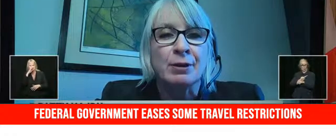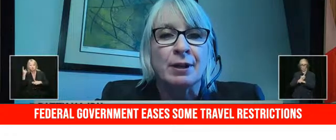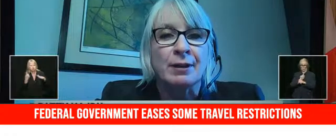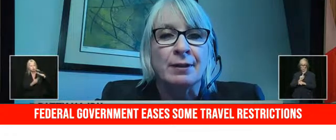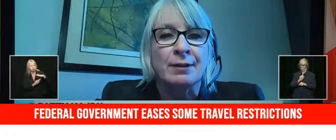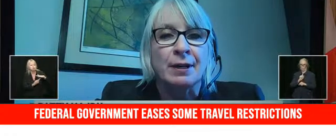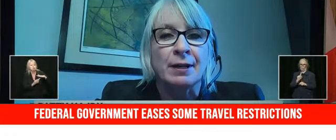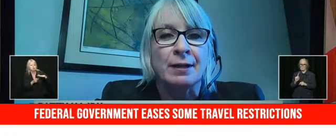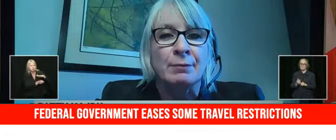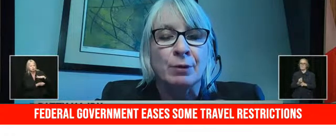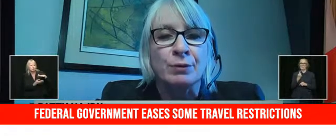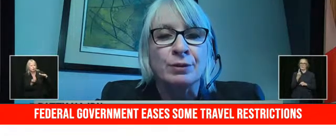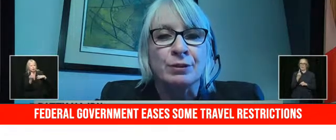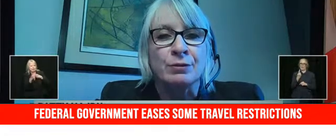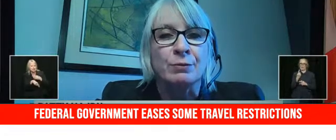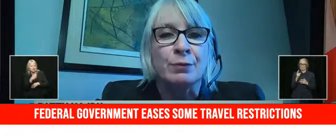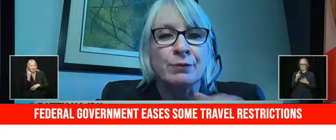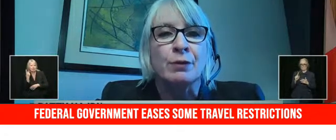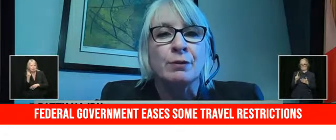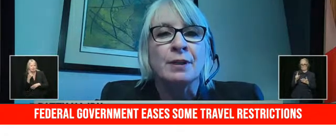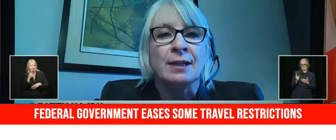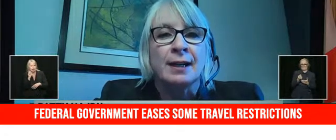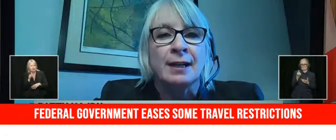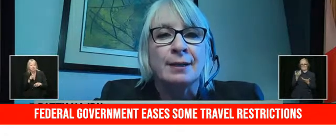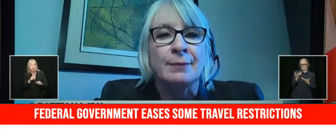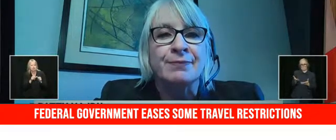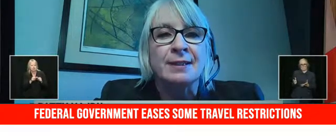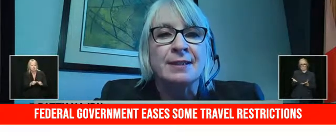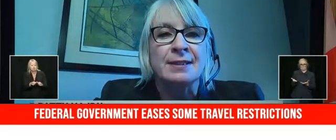premier mode que nous pouvons